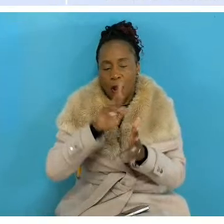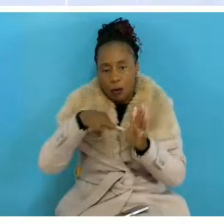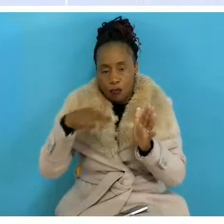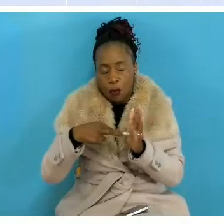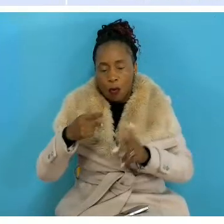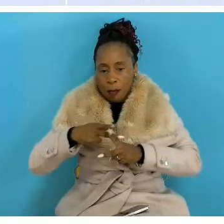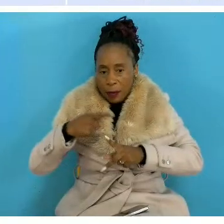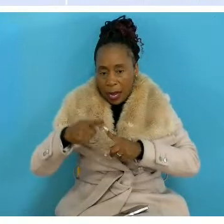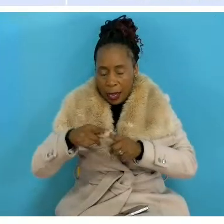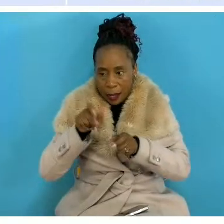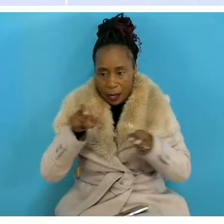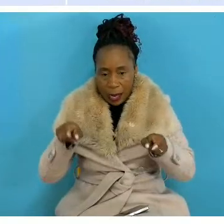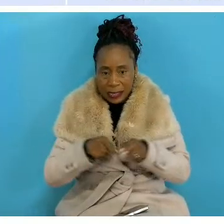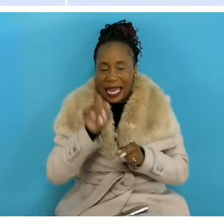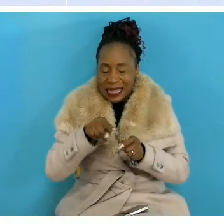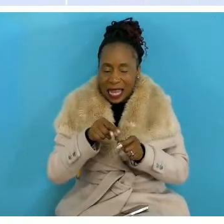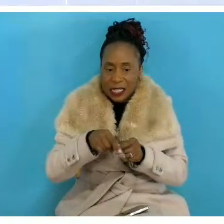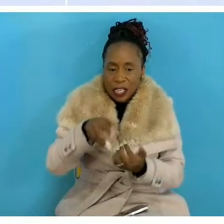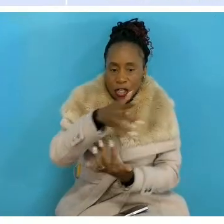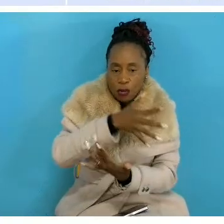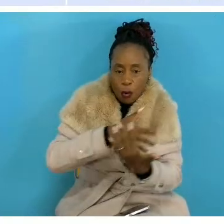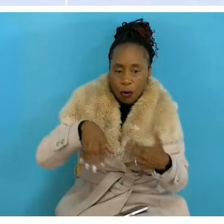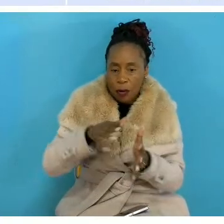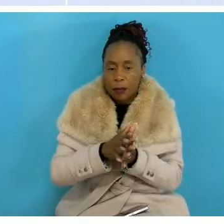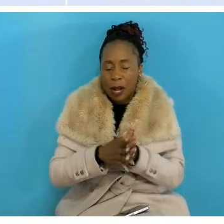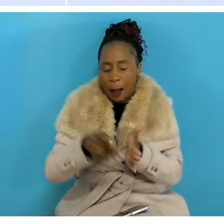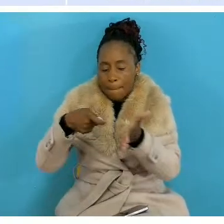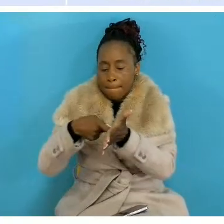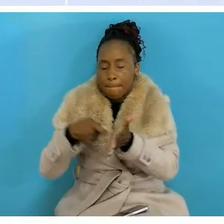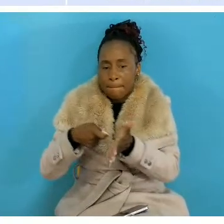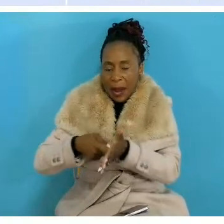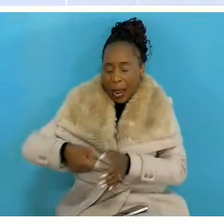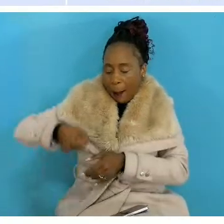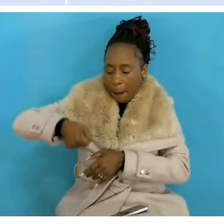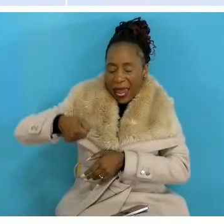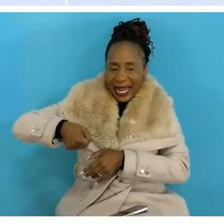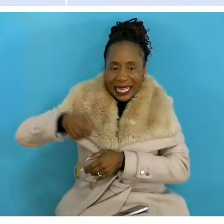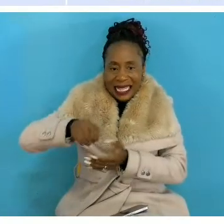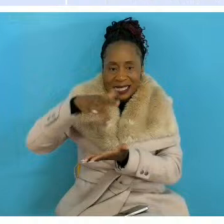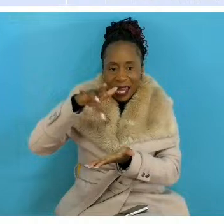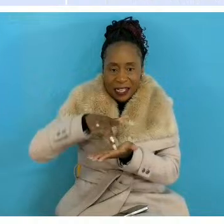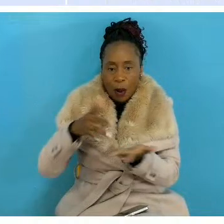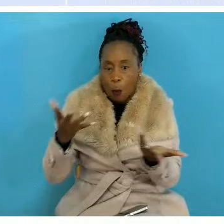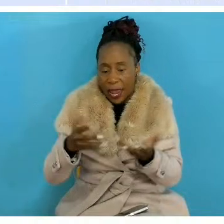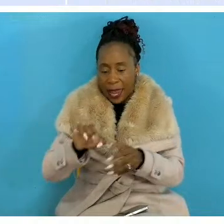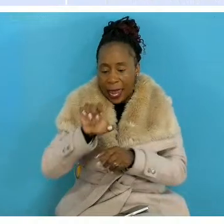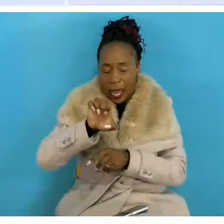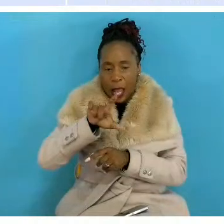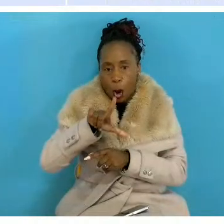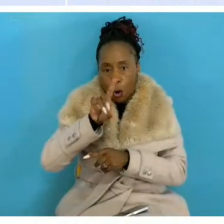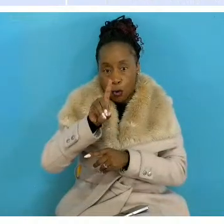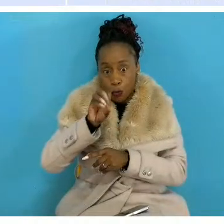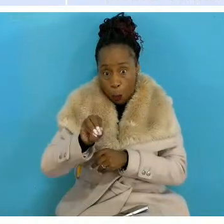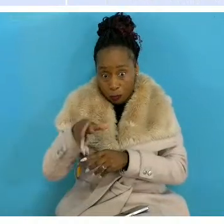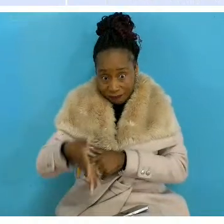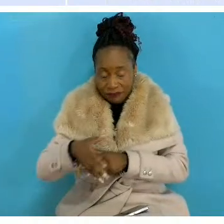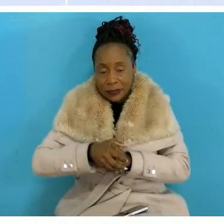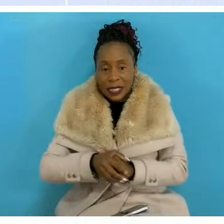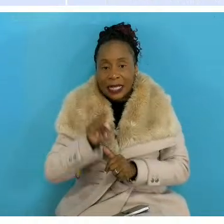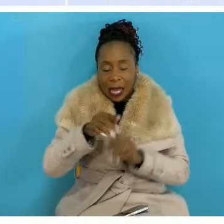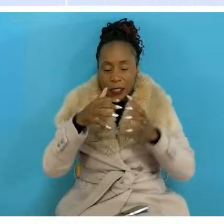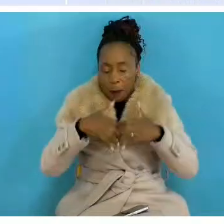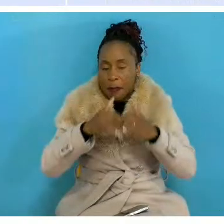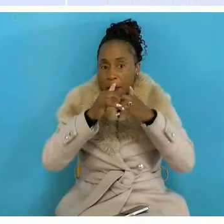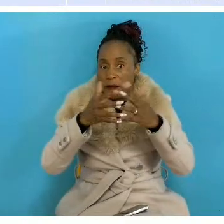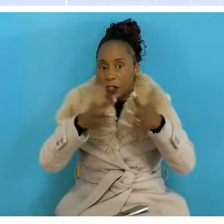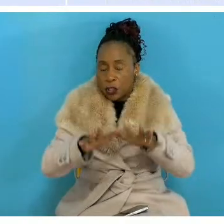It's a recycling buyback center in Eldorado Park, which has been established,